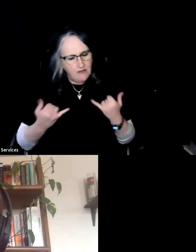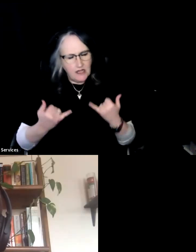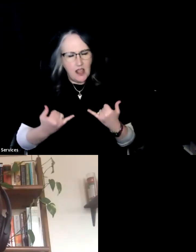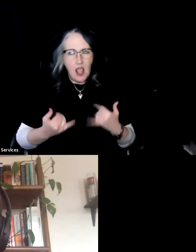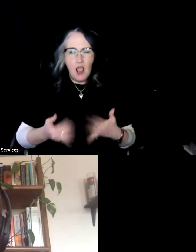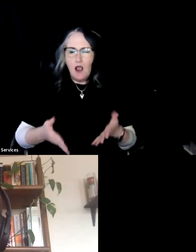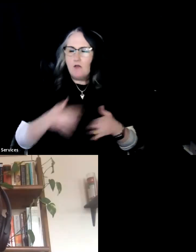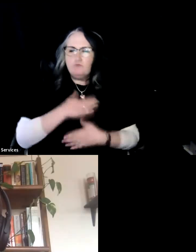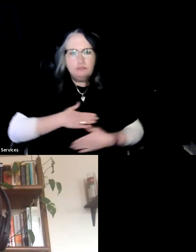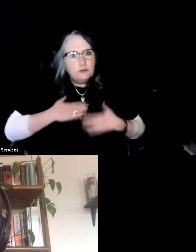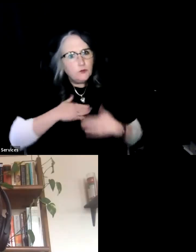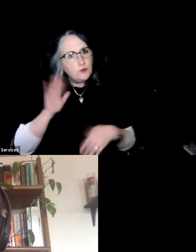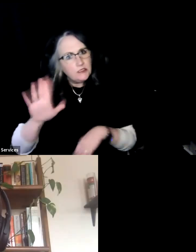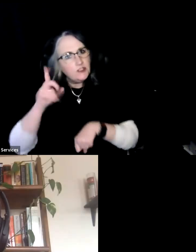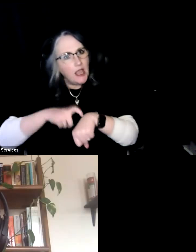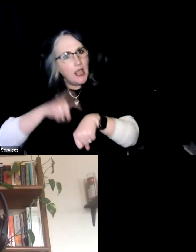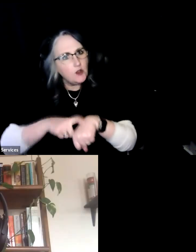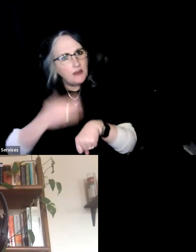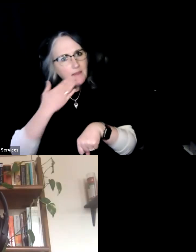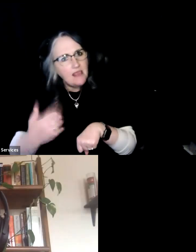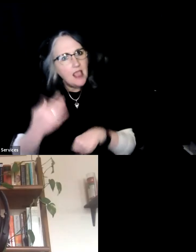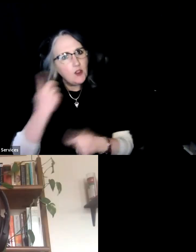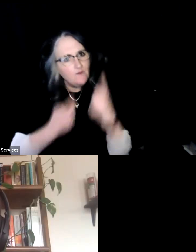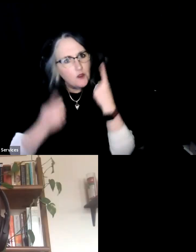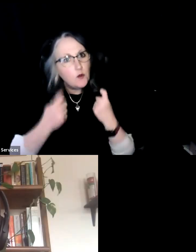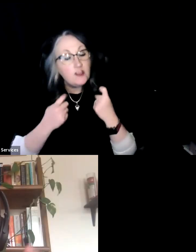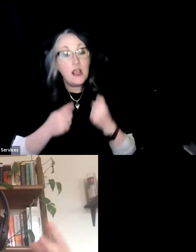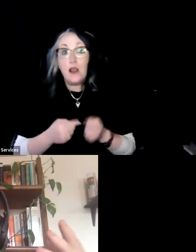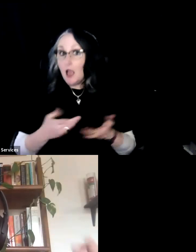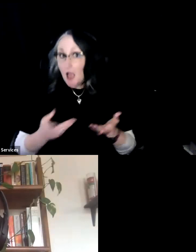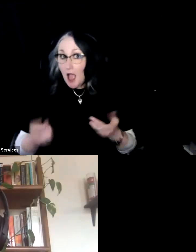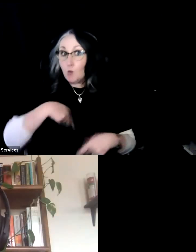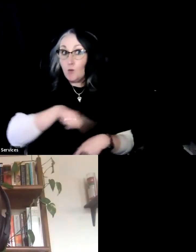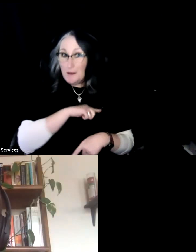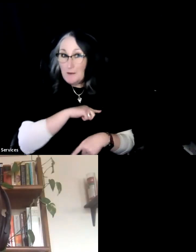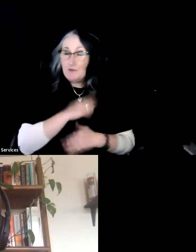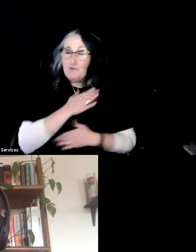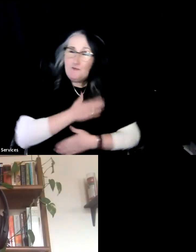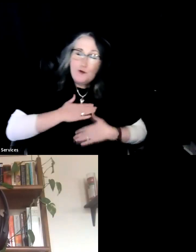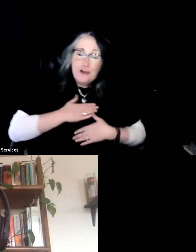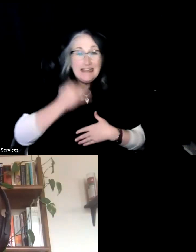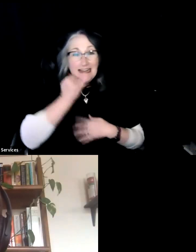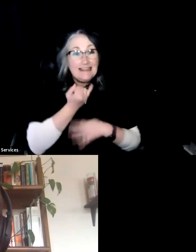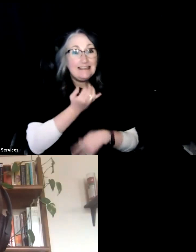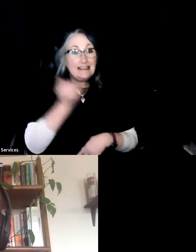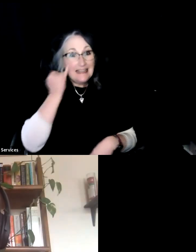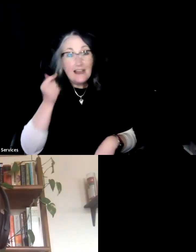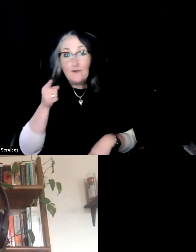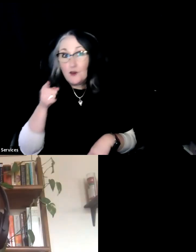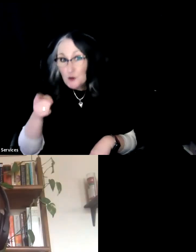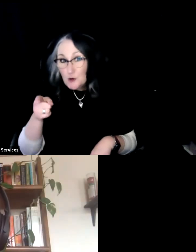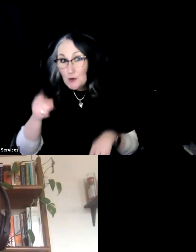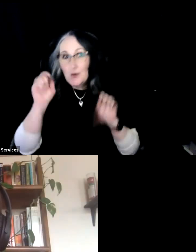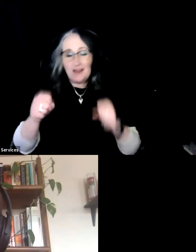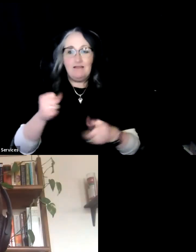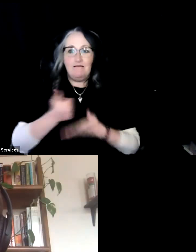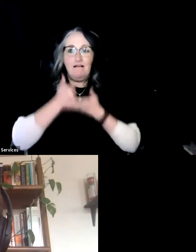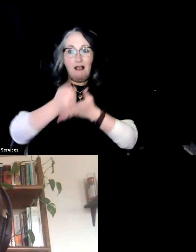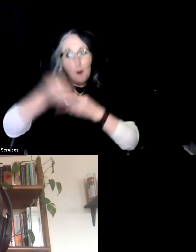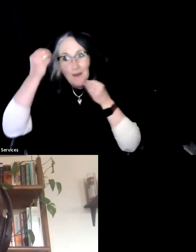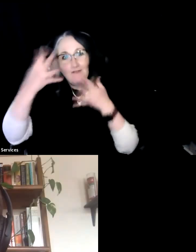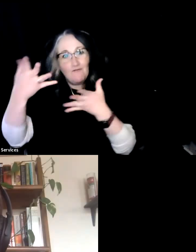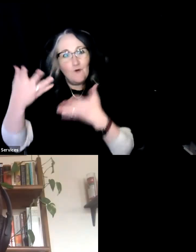your time today, and would additionally appreciate if you could help us spread this awareness in an accurate fashion. We understand it's